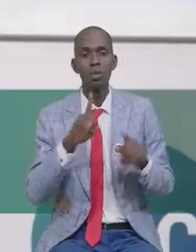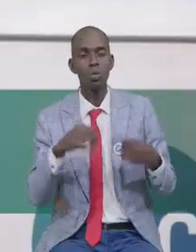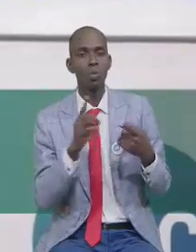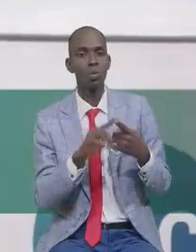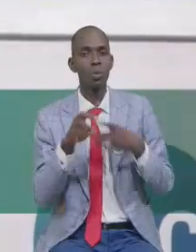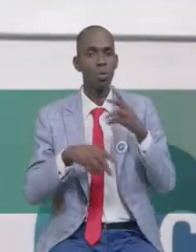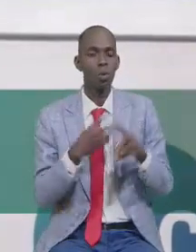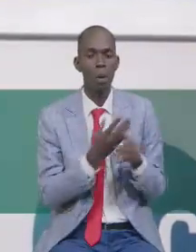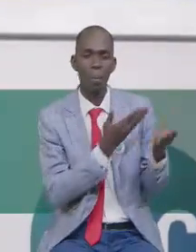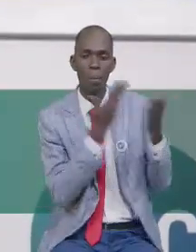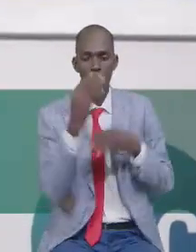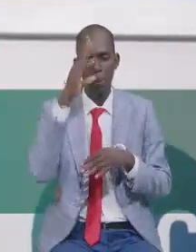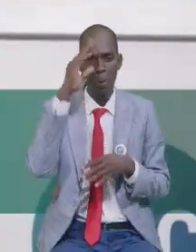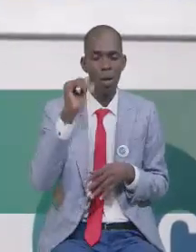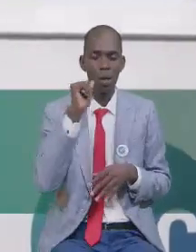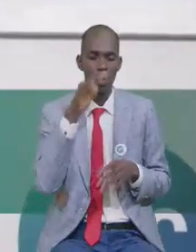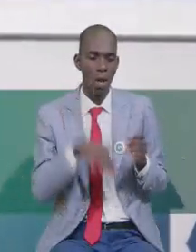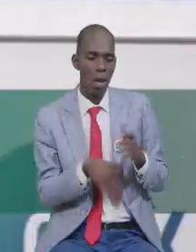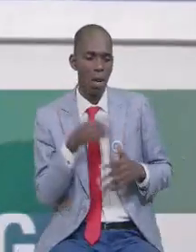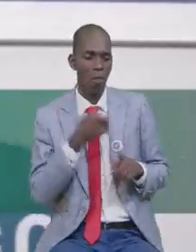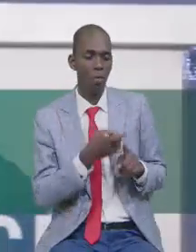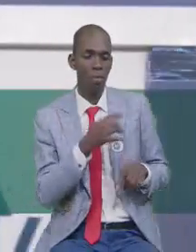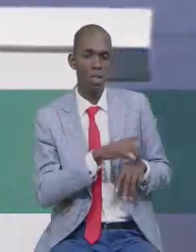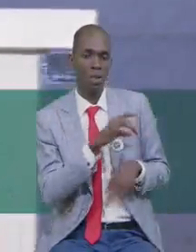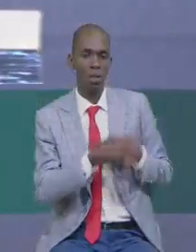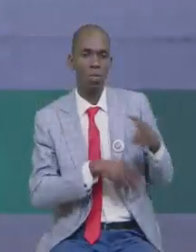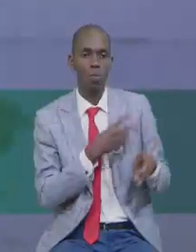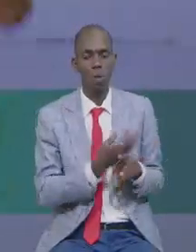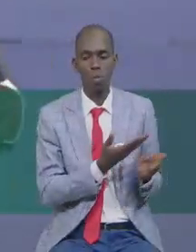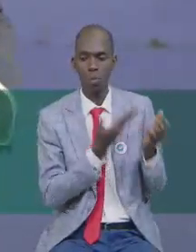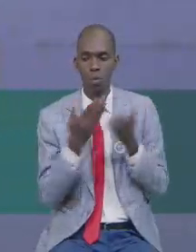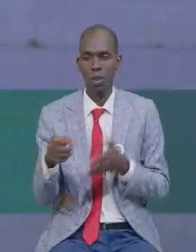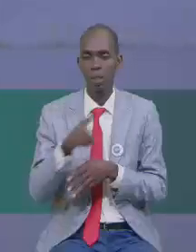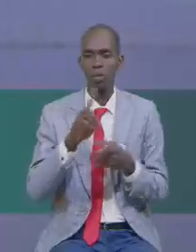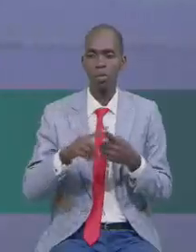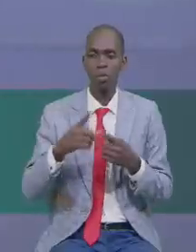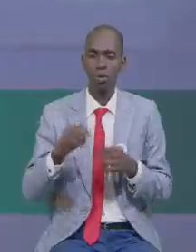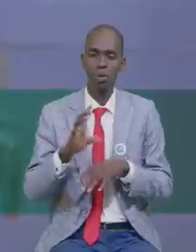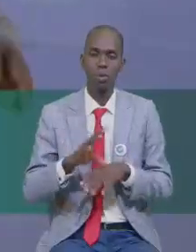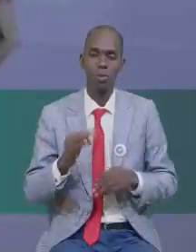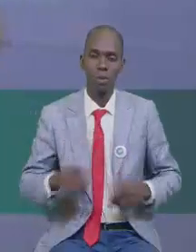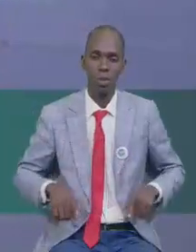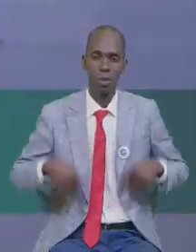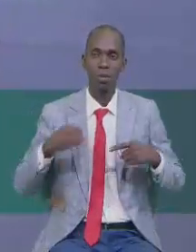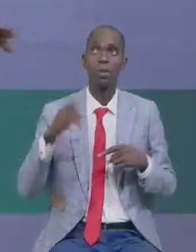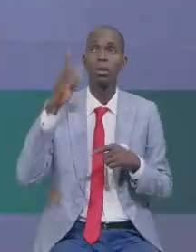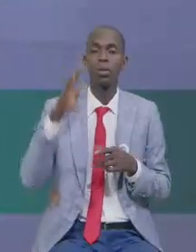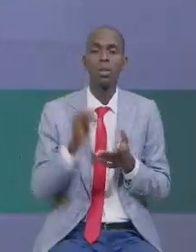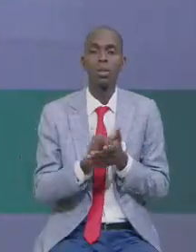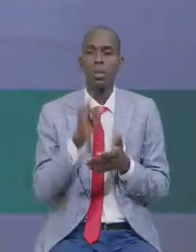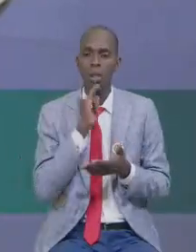men and women out of the world into the church of the living God. That harvesting